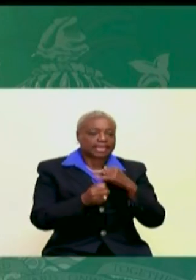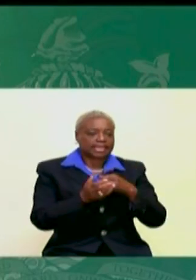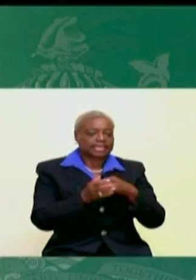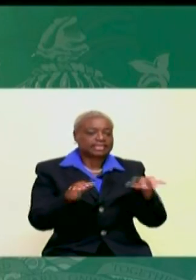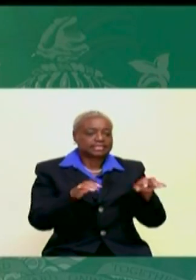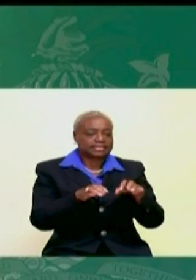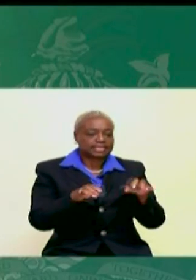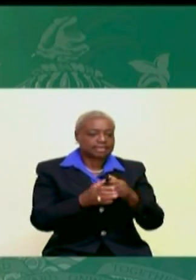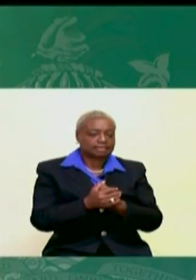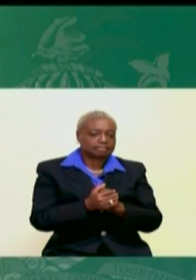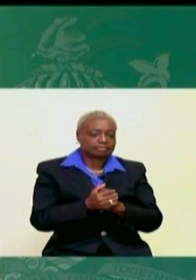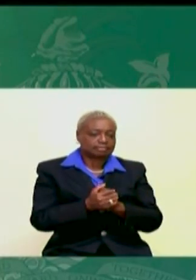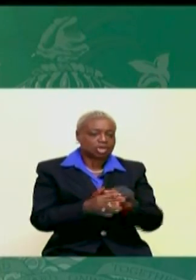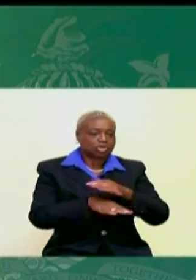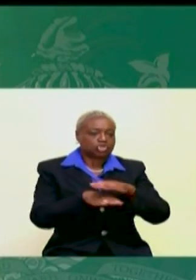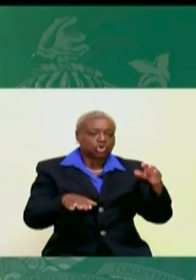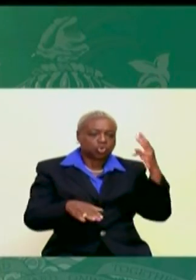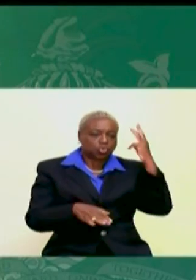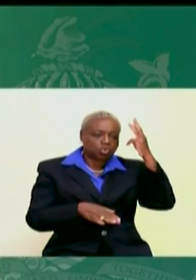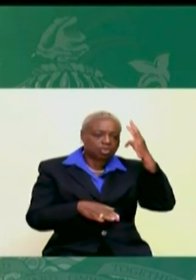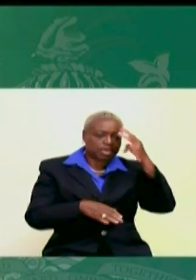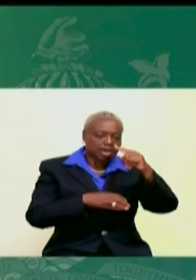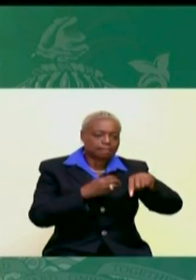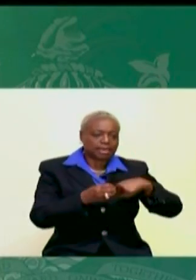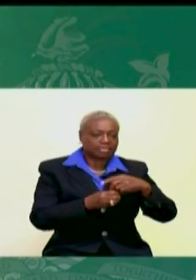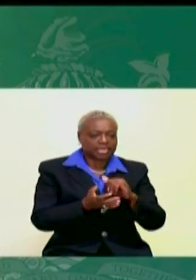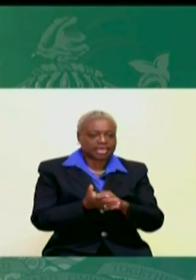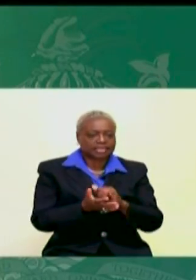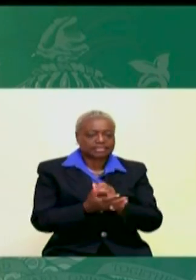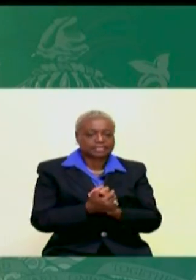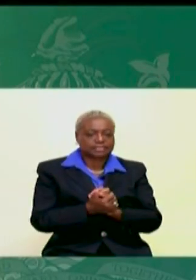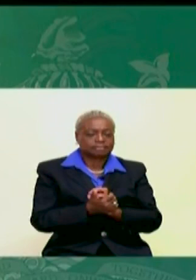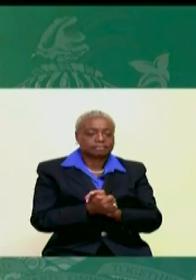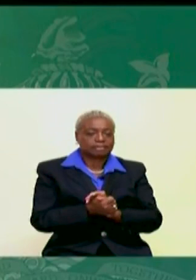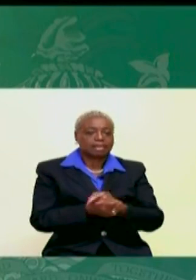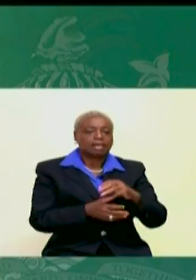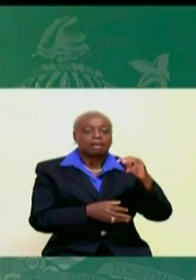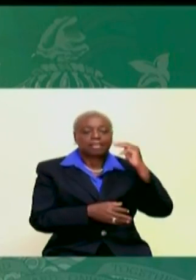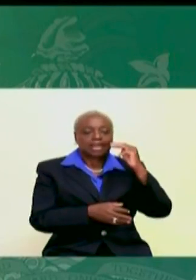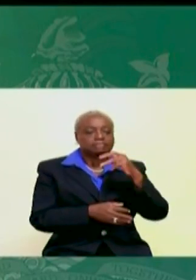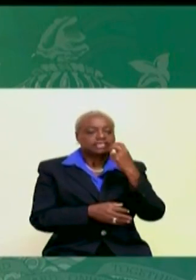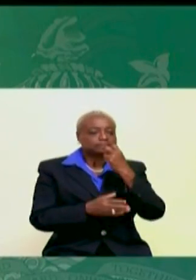We can get it done. You don't have to worry about that. We can get it done. Madam Speaker,